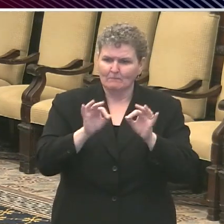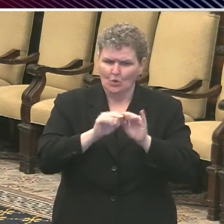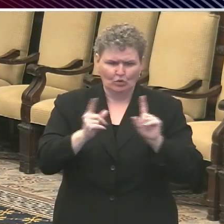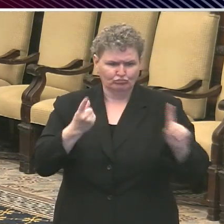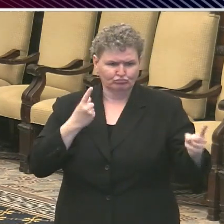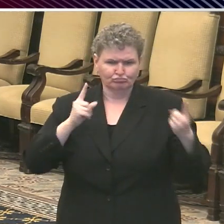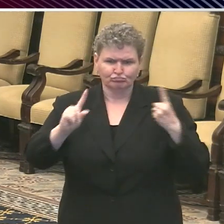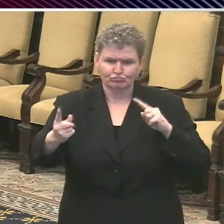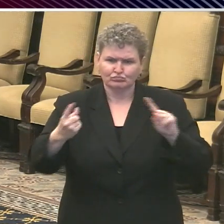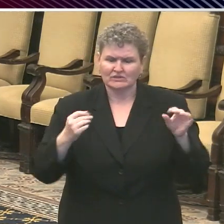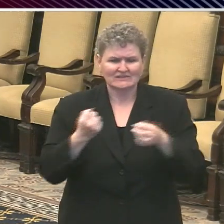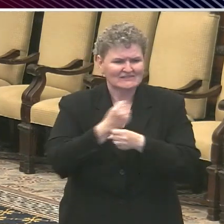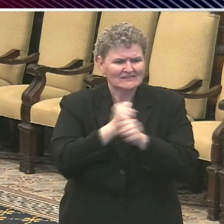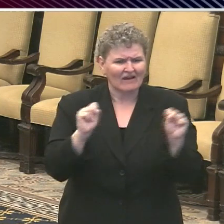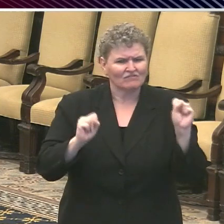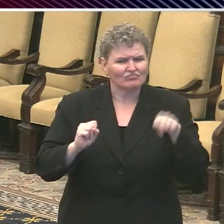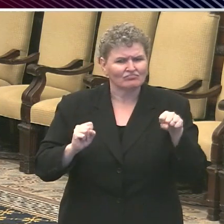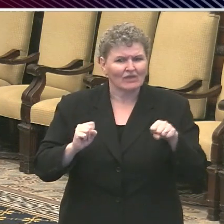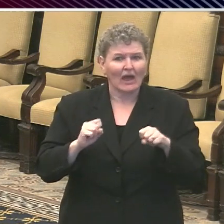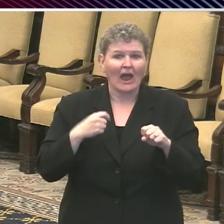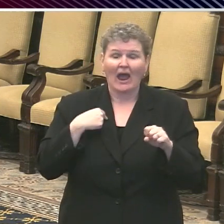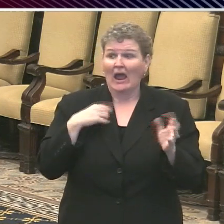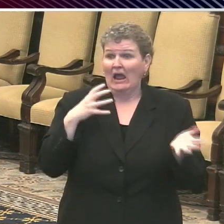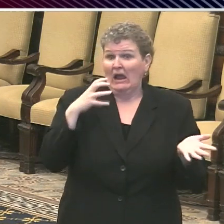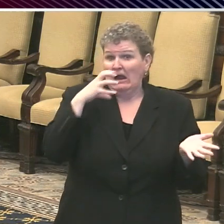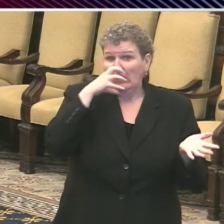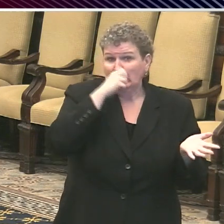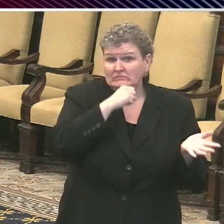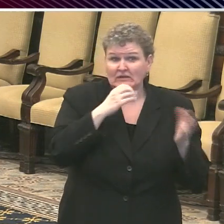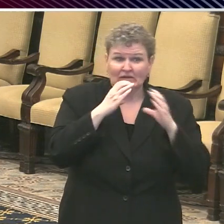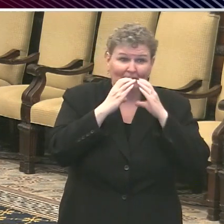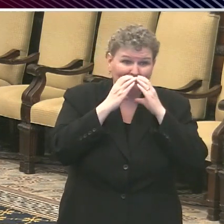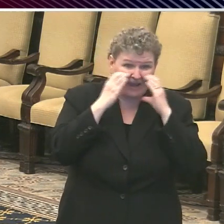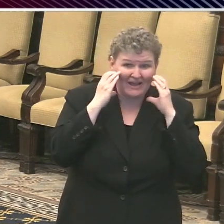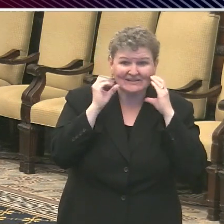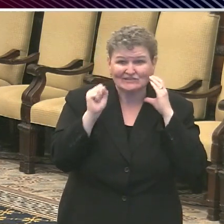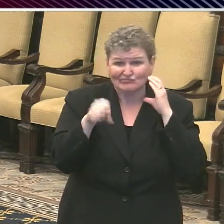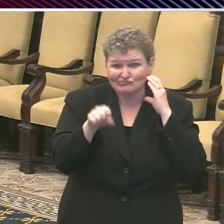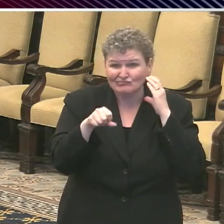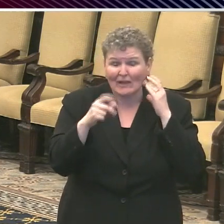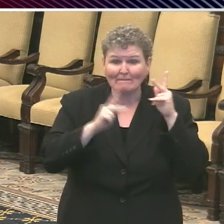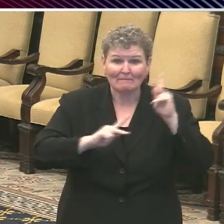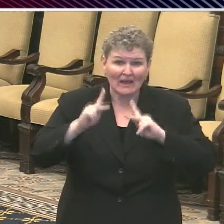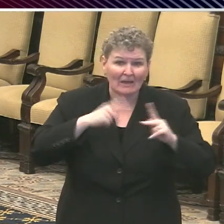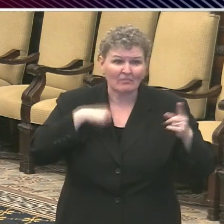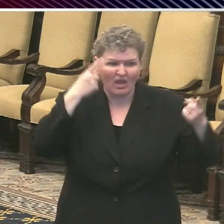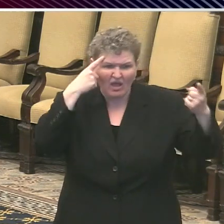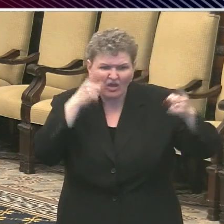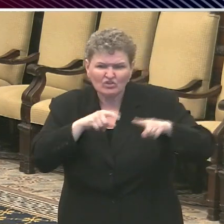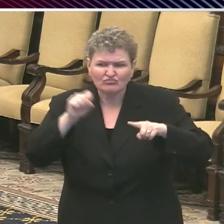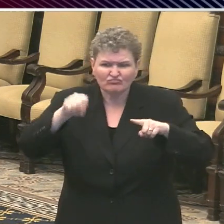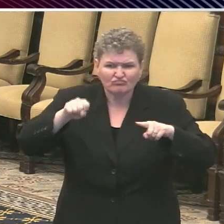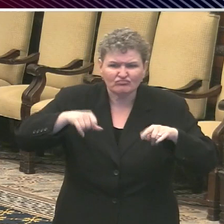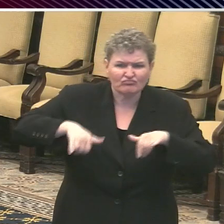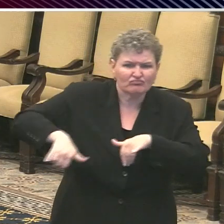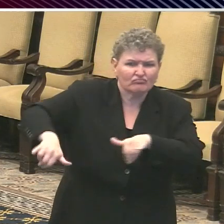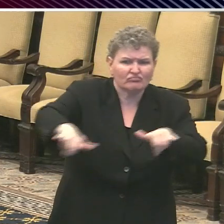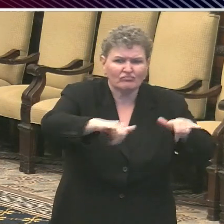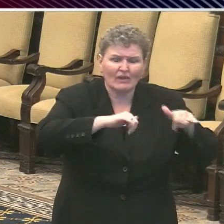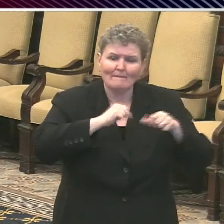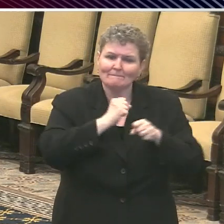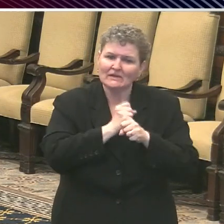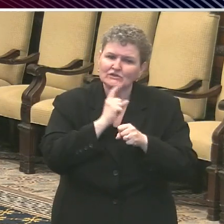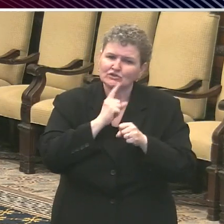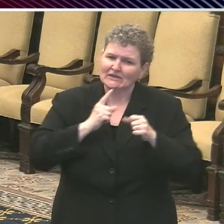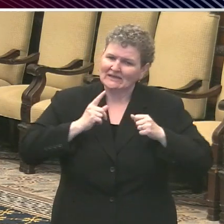safe. And I assume it's going to include wearing masks. As long as everyone agrees that we're taking all the precautions possible, I'd love to see them come